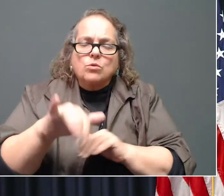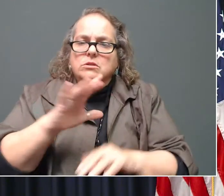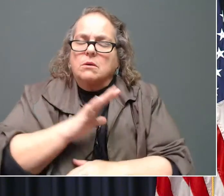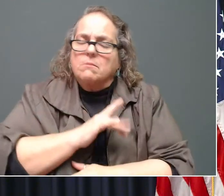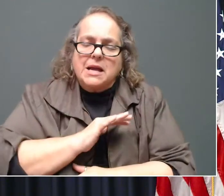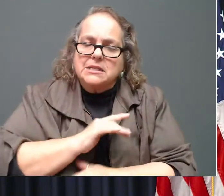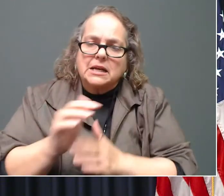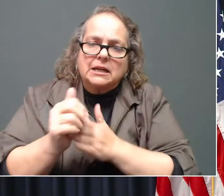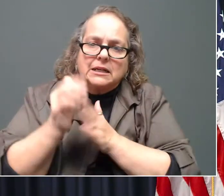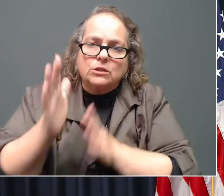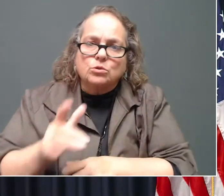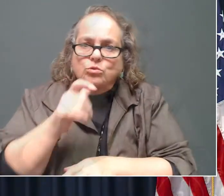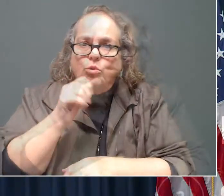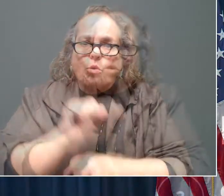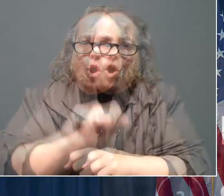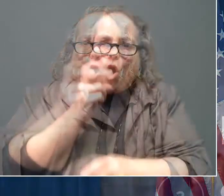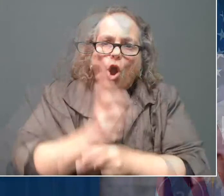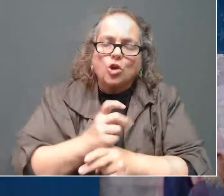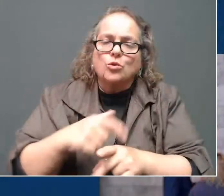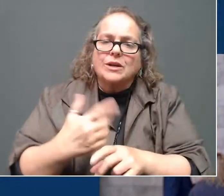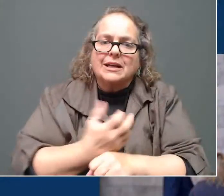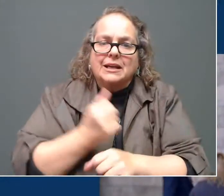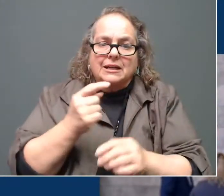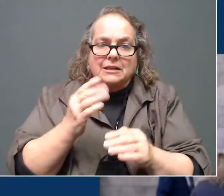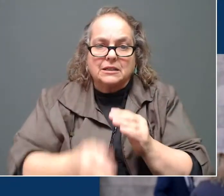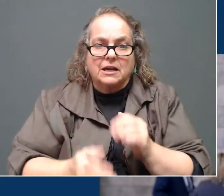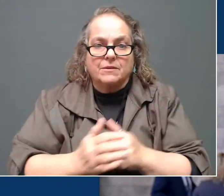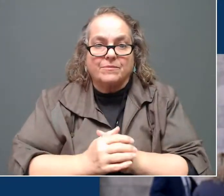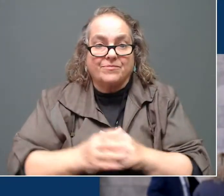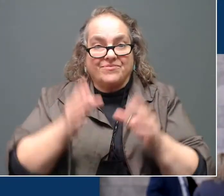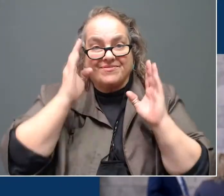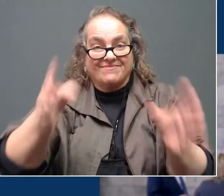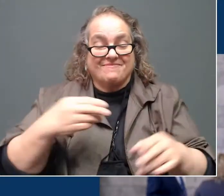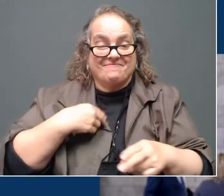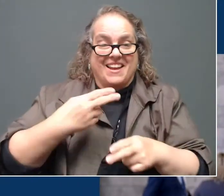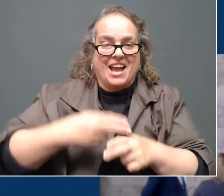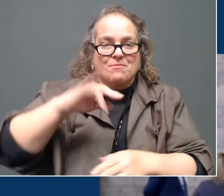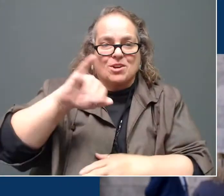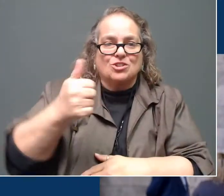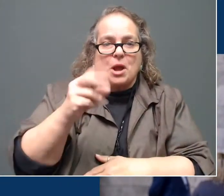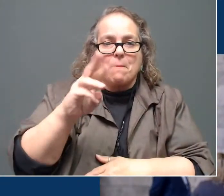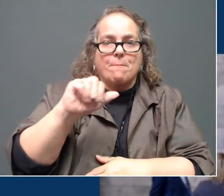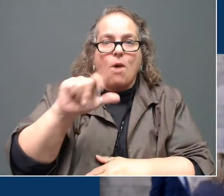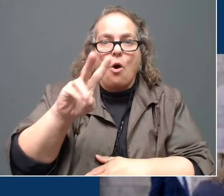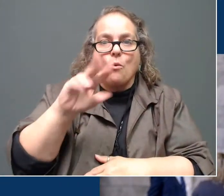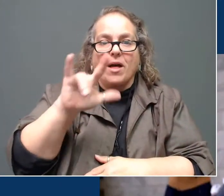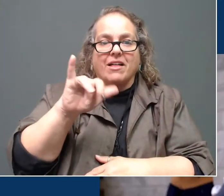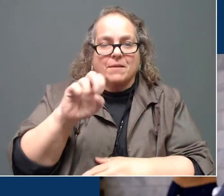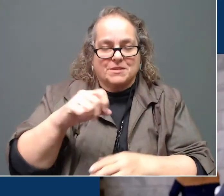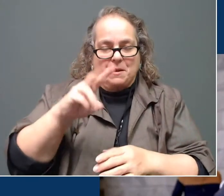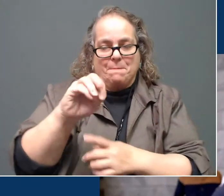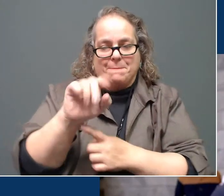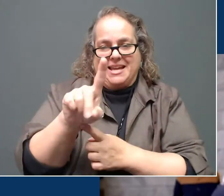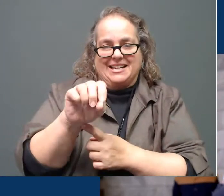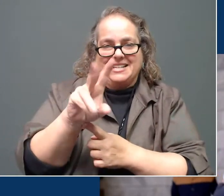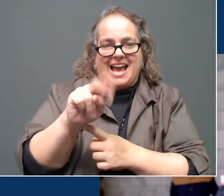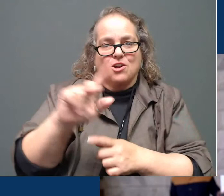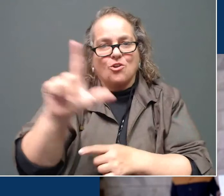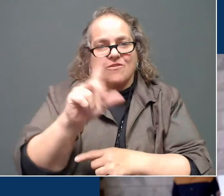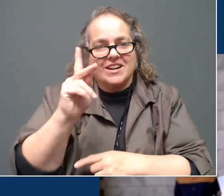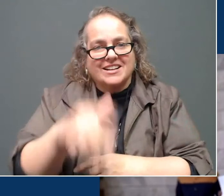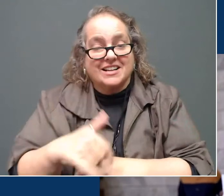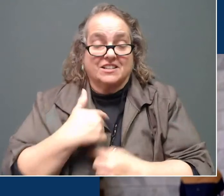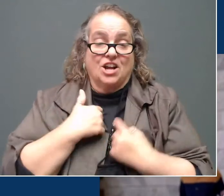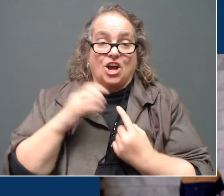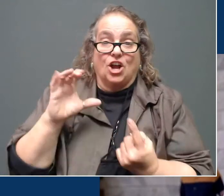hard to help get this done. Hey, my name is Jamal Williams from Sojourn Church, Midtown in Louisville, Kentucky. Hey, this is Curtis